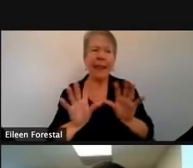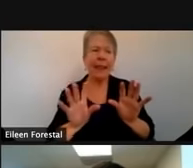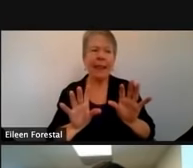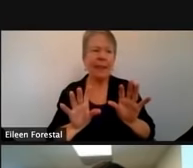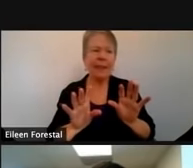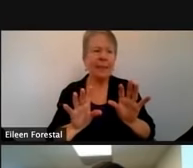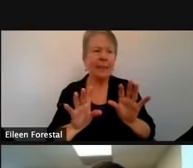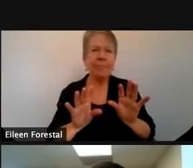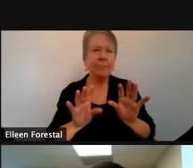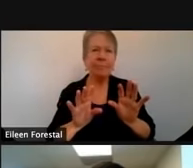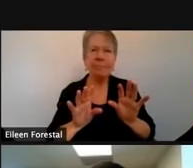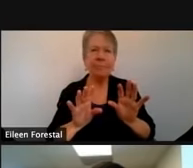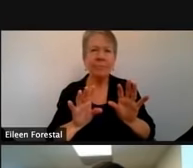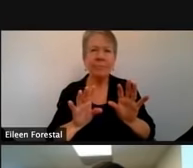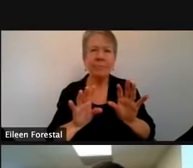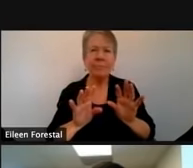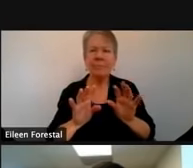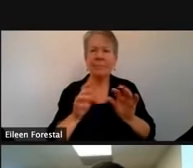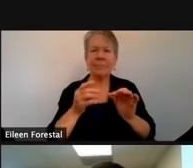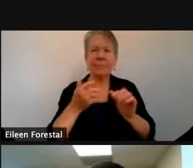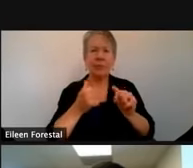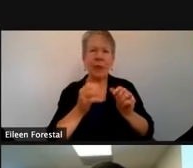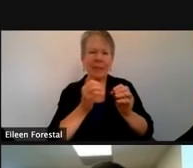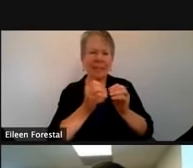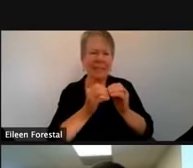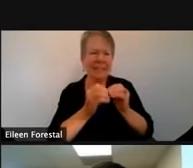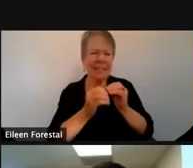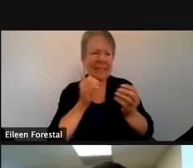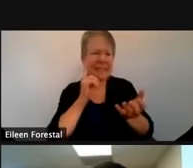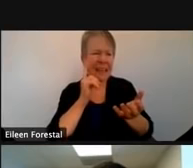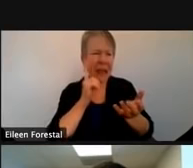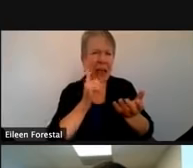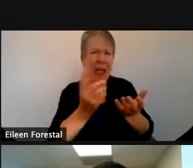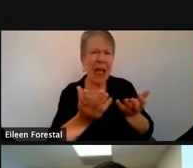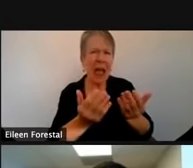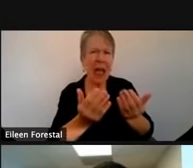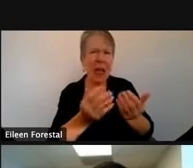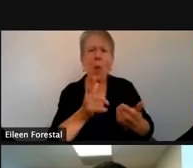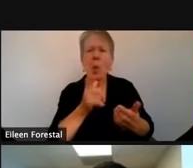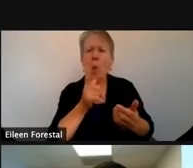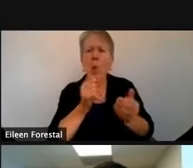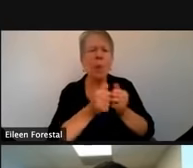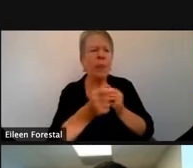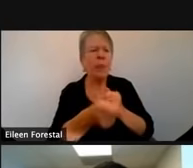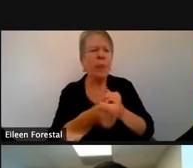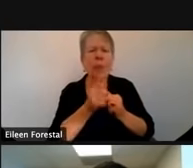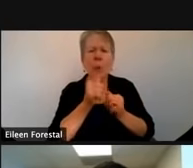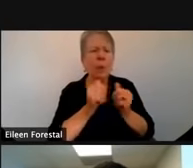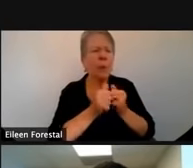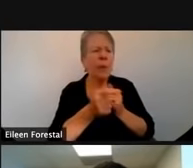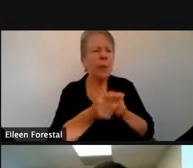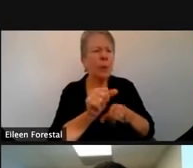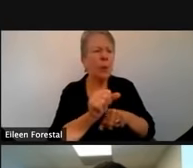fix the audio here, but who was with you there? IT.